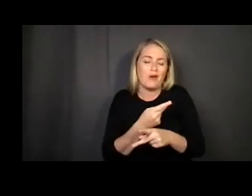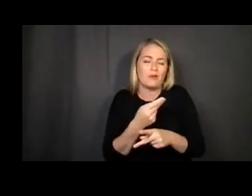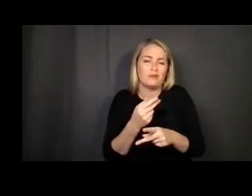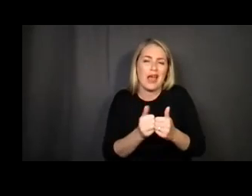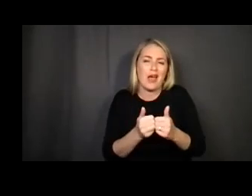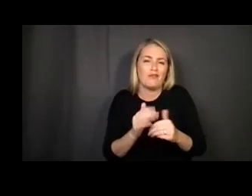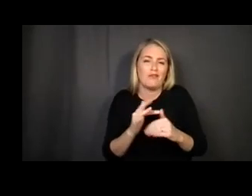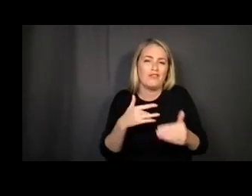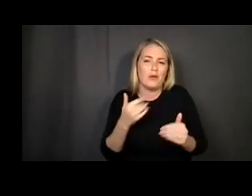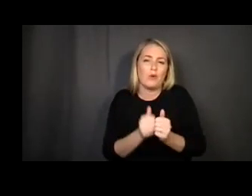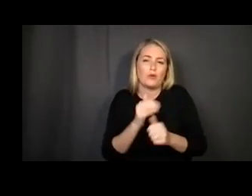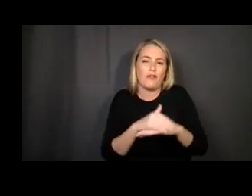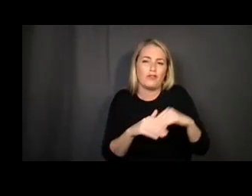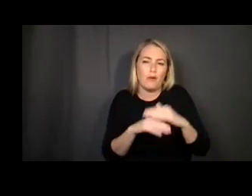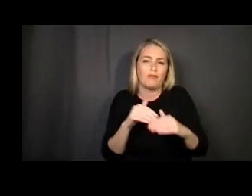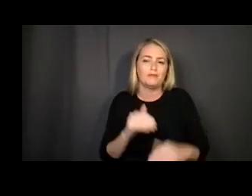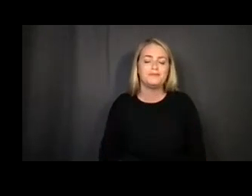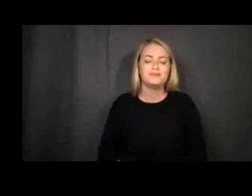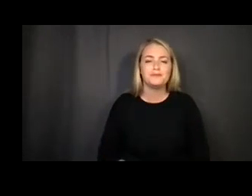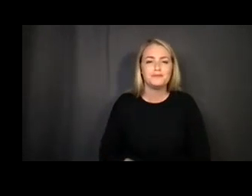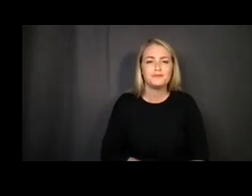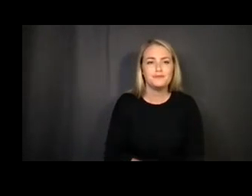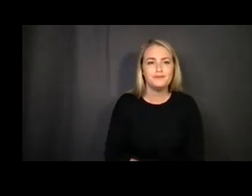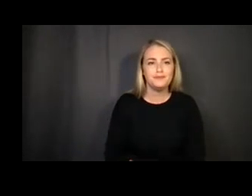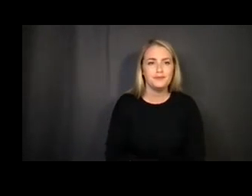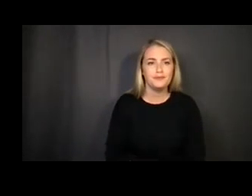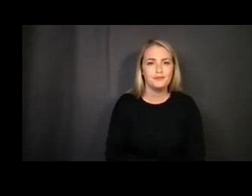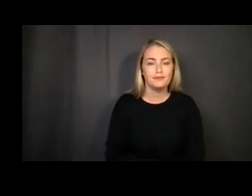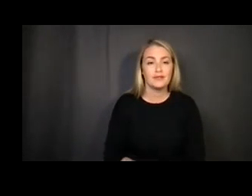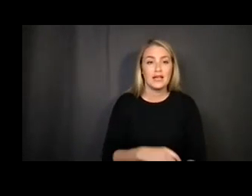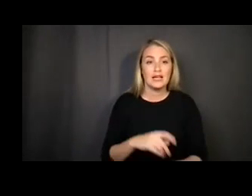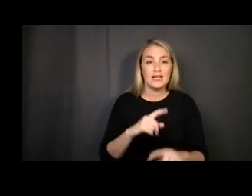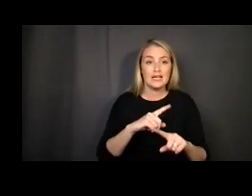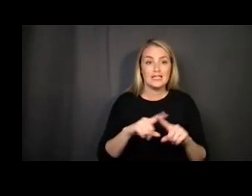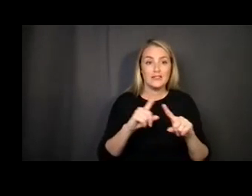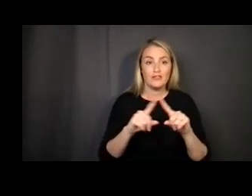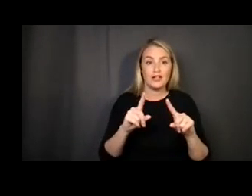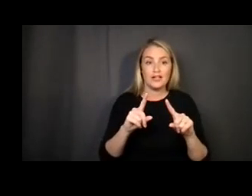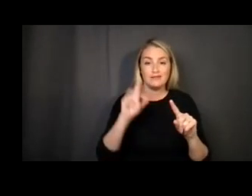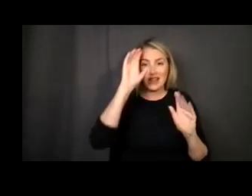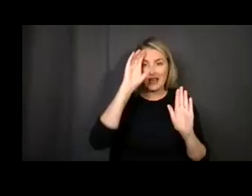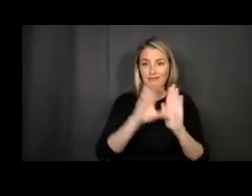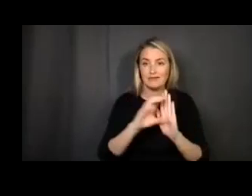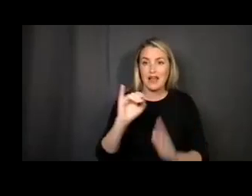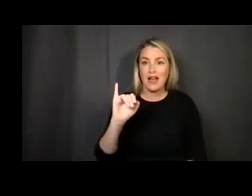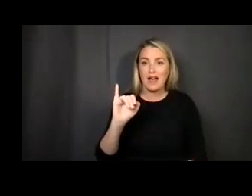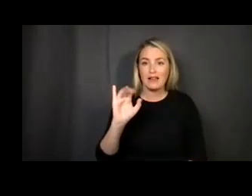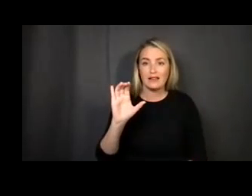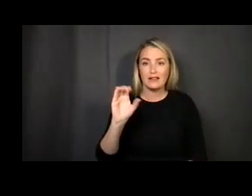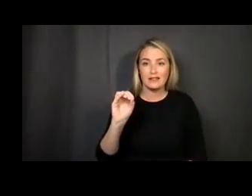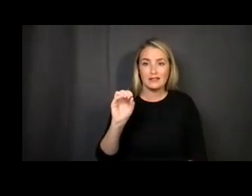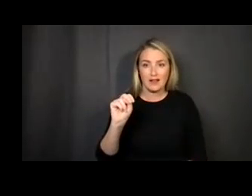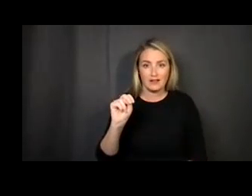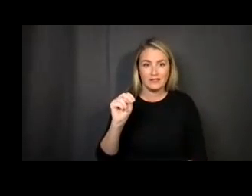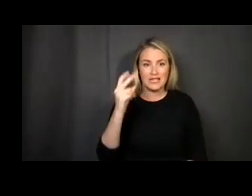comfortable. There are a lot of icons in Canvas. And so you'll see on the bottom right of the